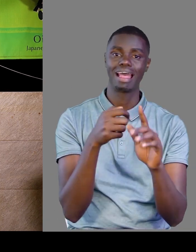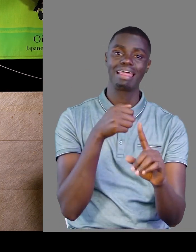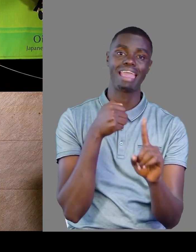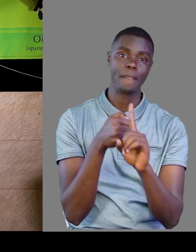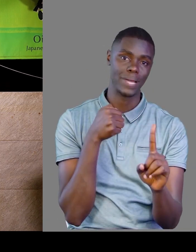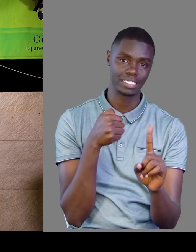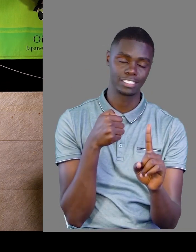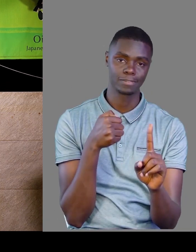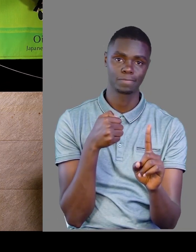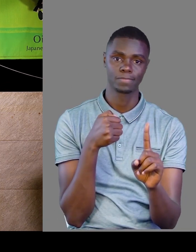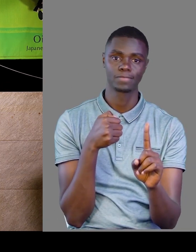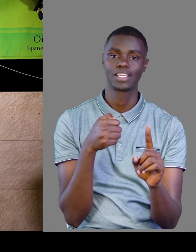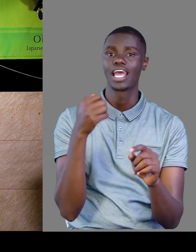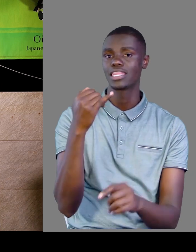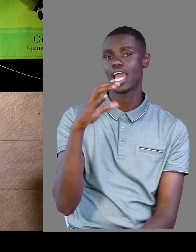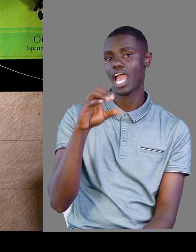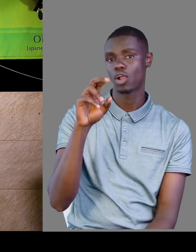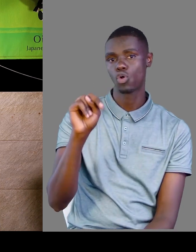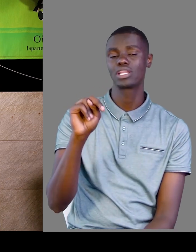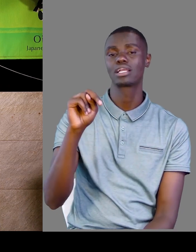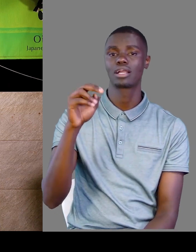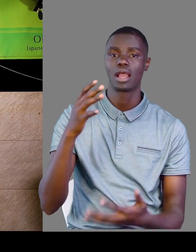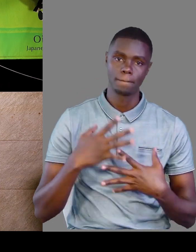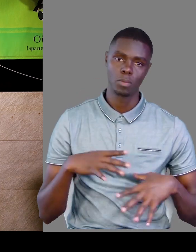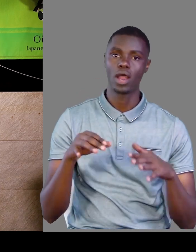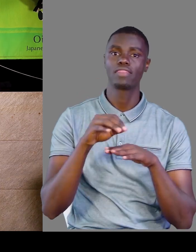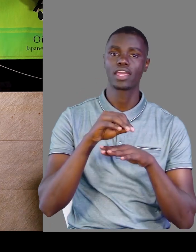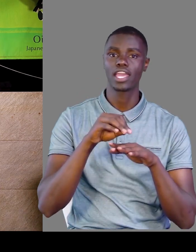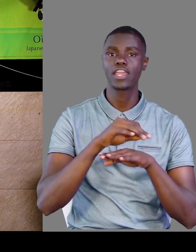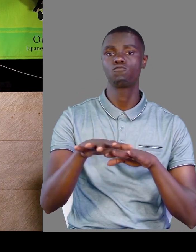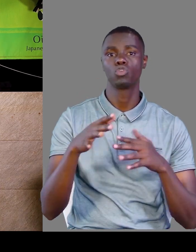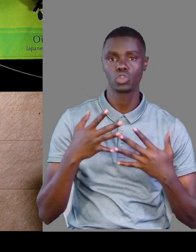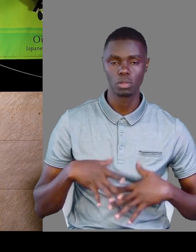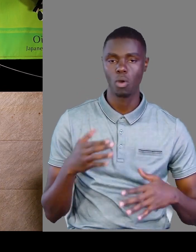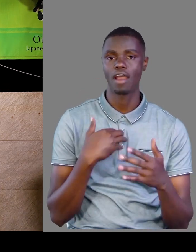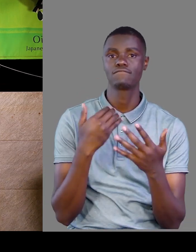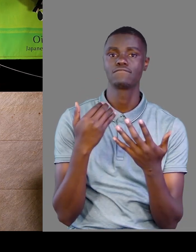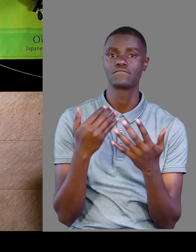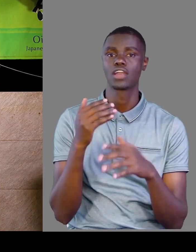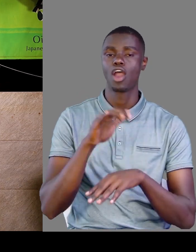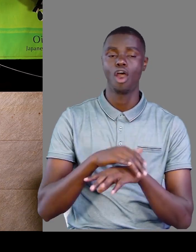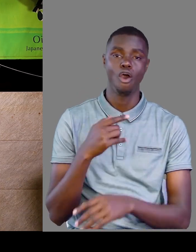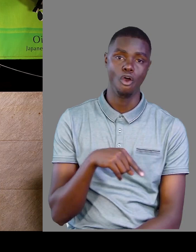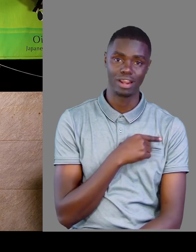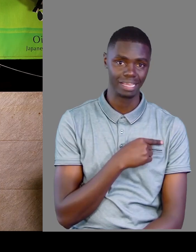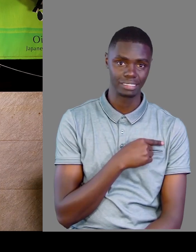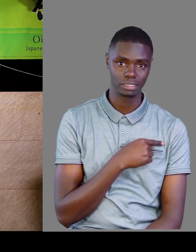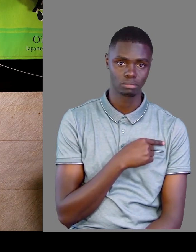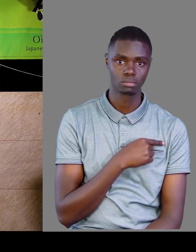the impact that the iconic people and the influential people have on the normal, on